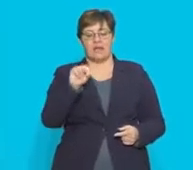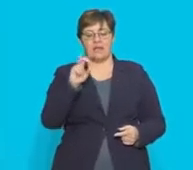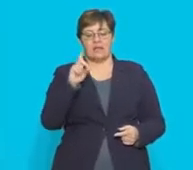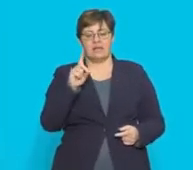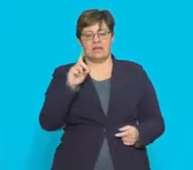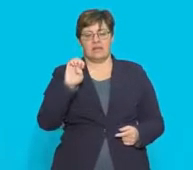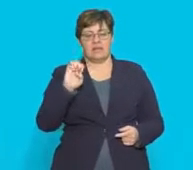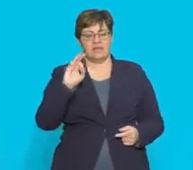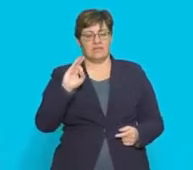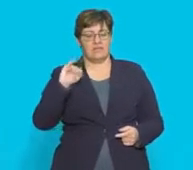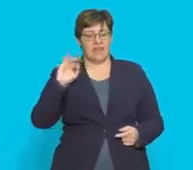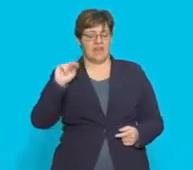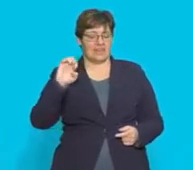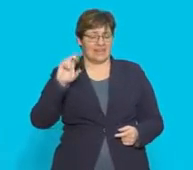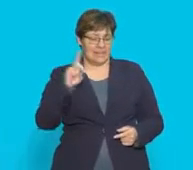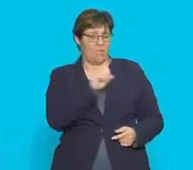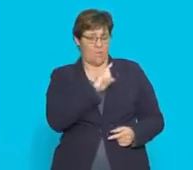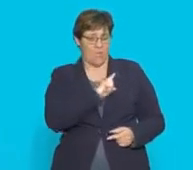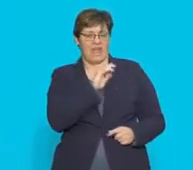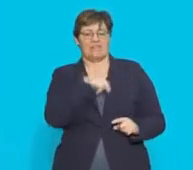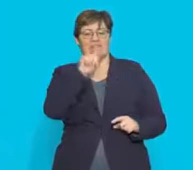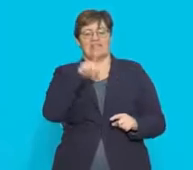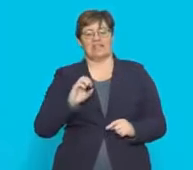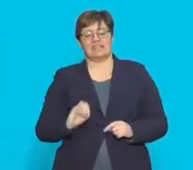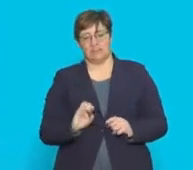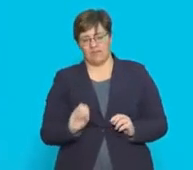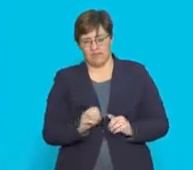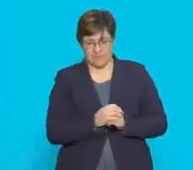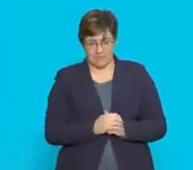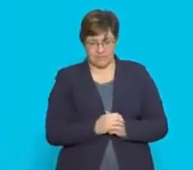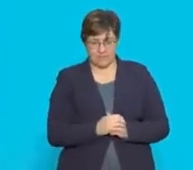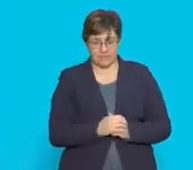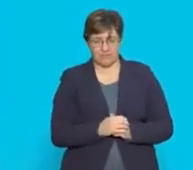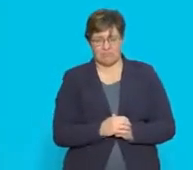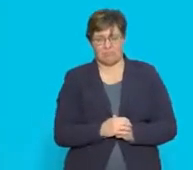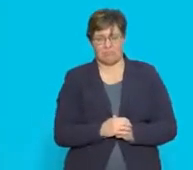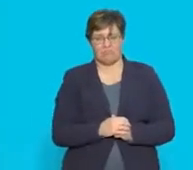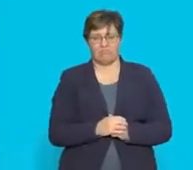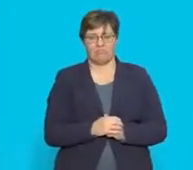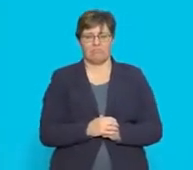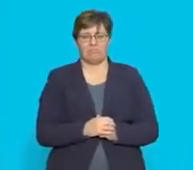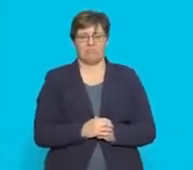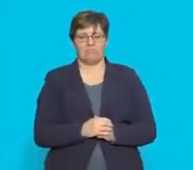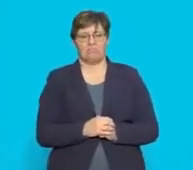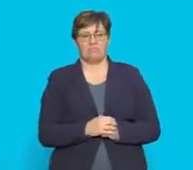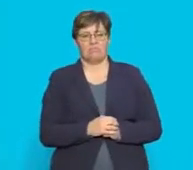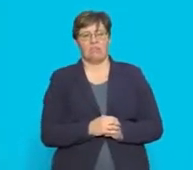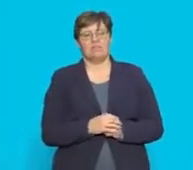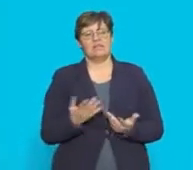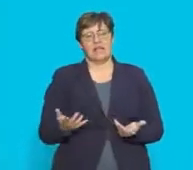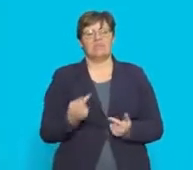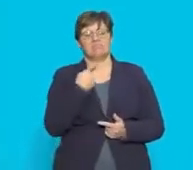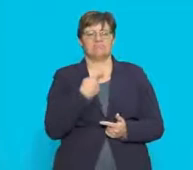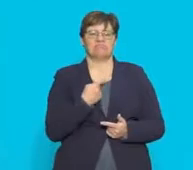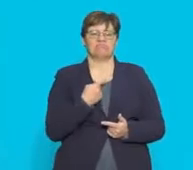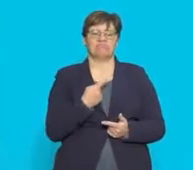mean anything divided by 0. But also, let's say now we try and talk about this